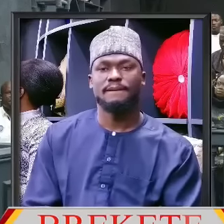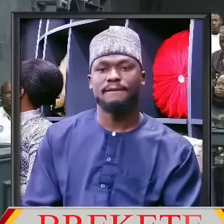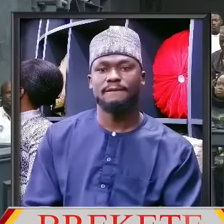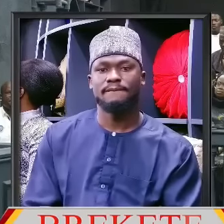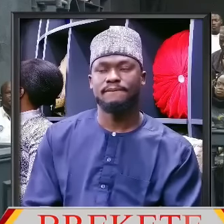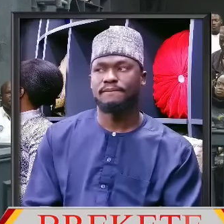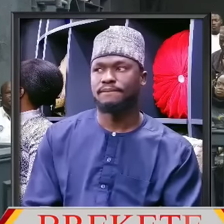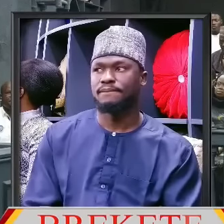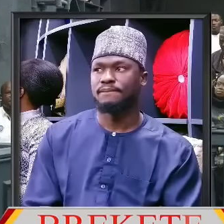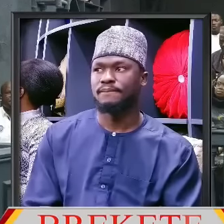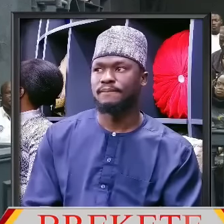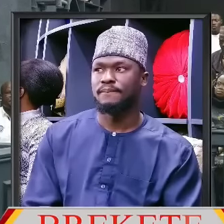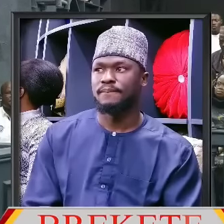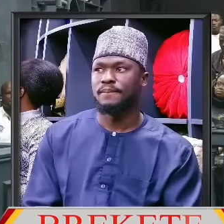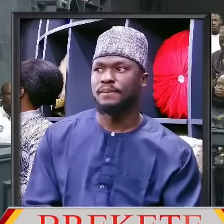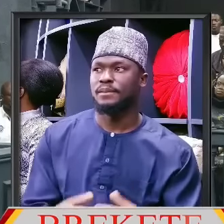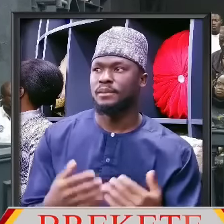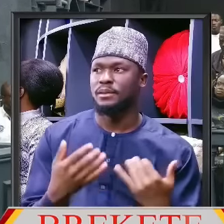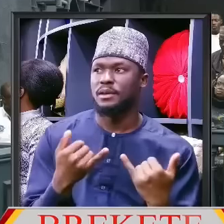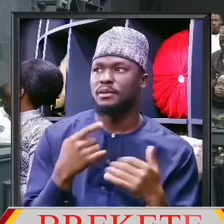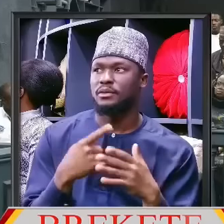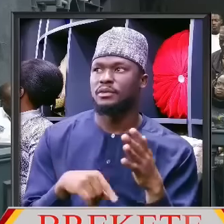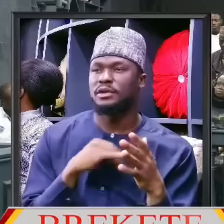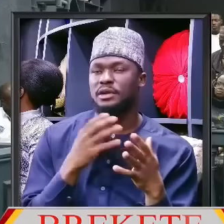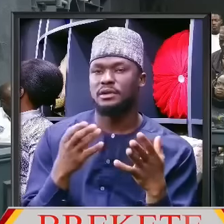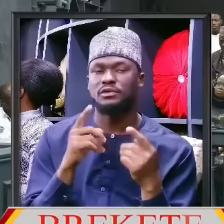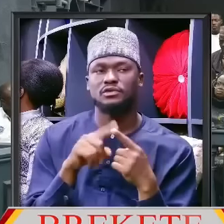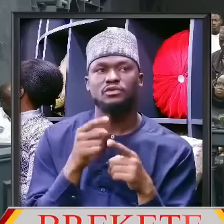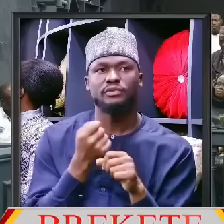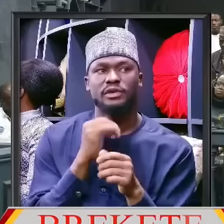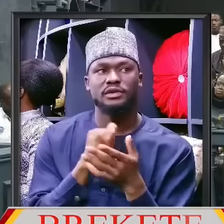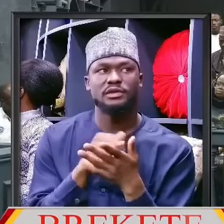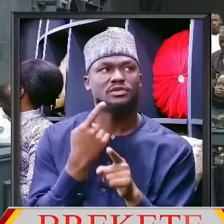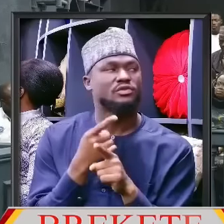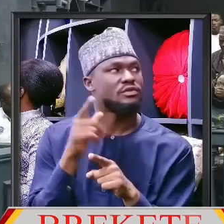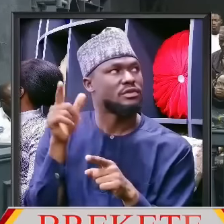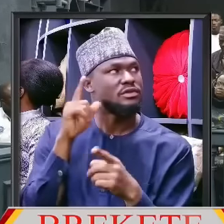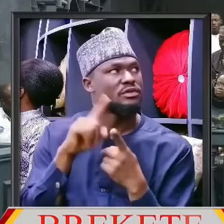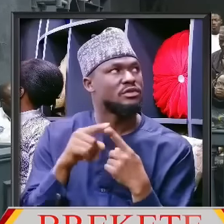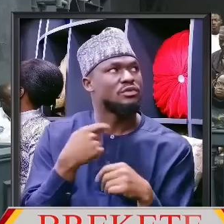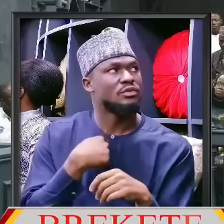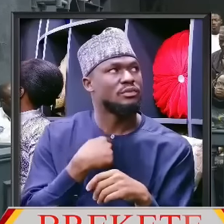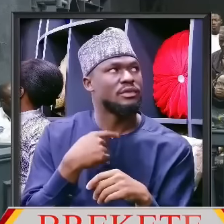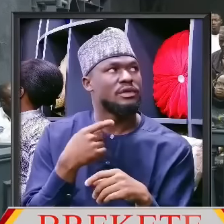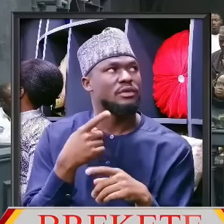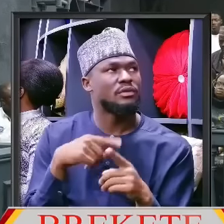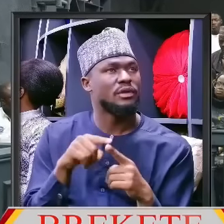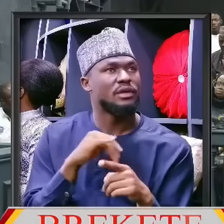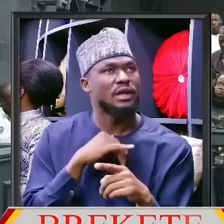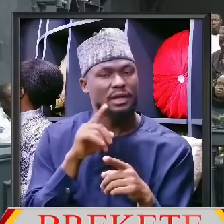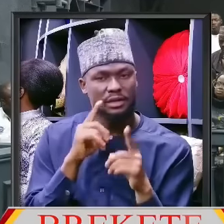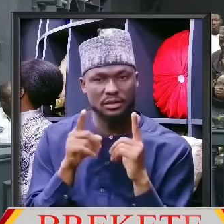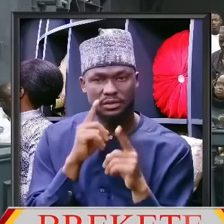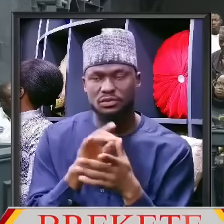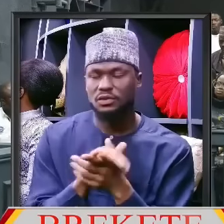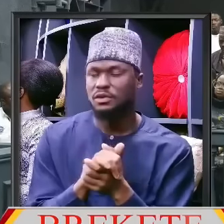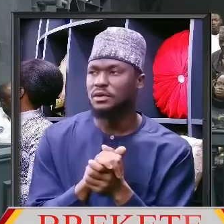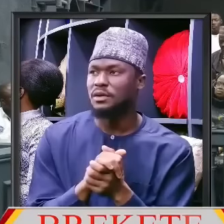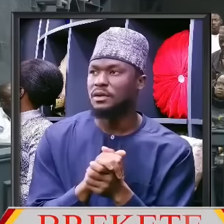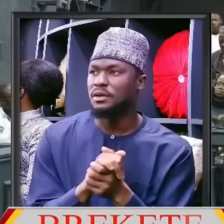by ordinary president. What I want to make you know, if you listen carefully to me when I talk just now, I make it clear,